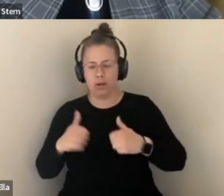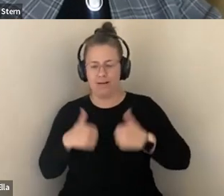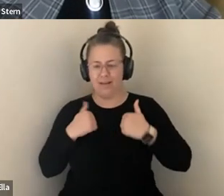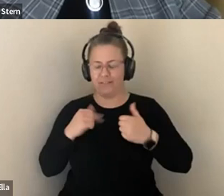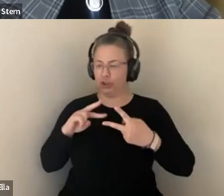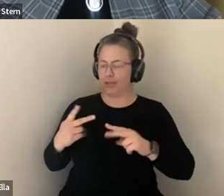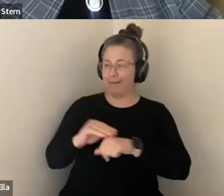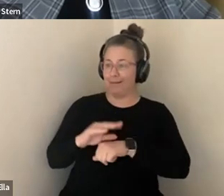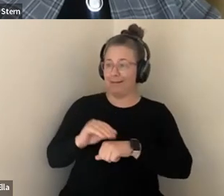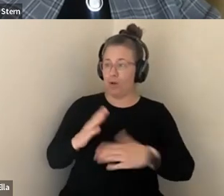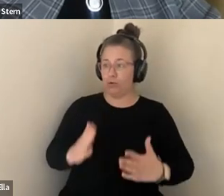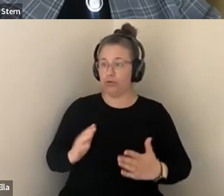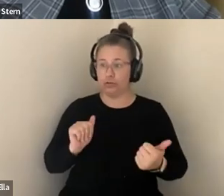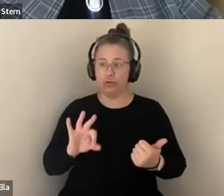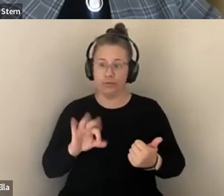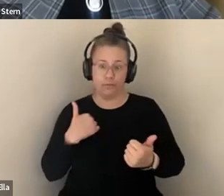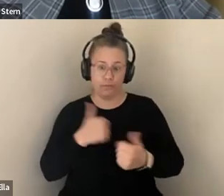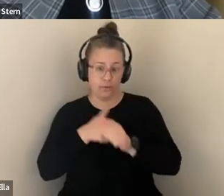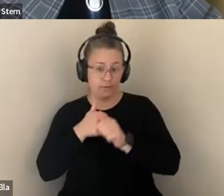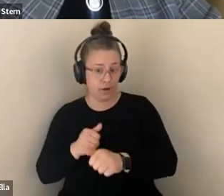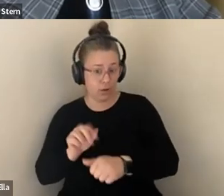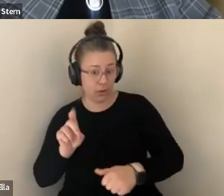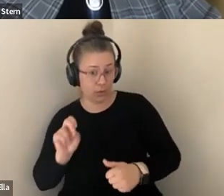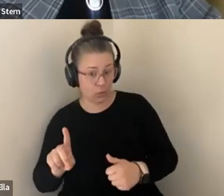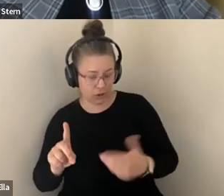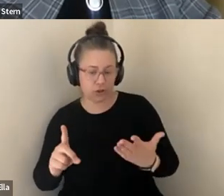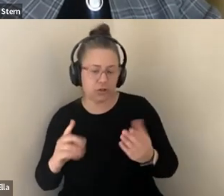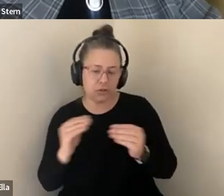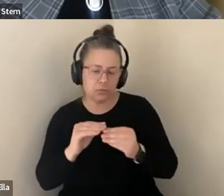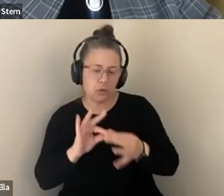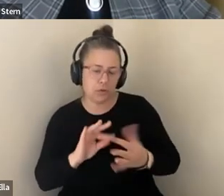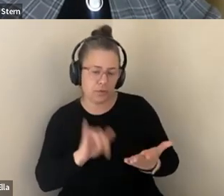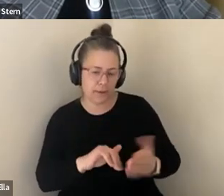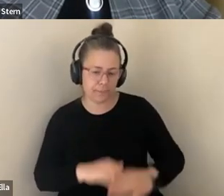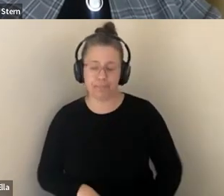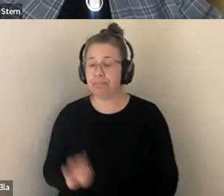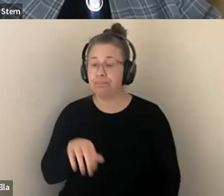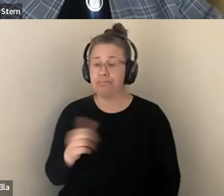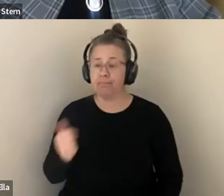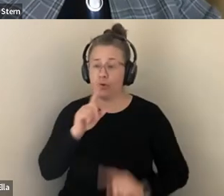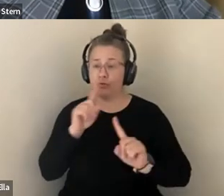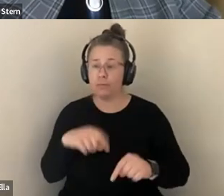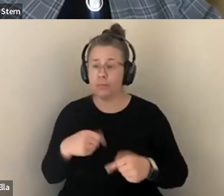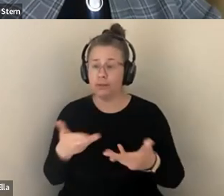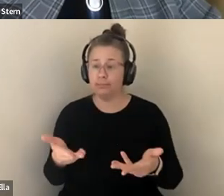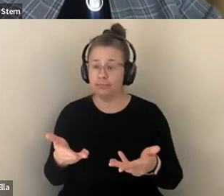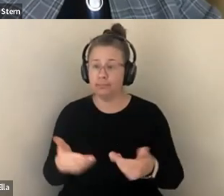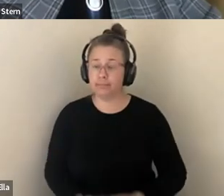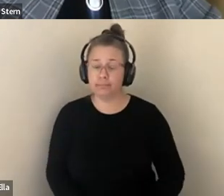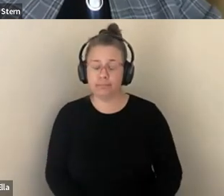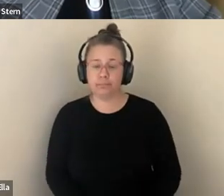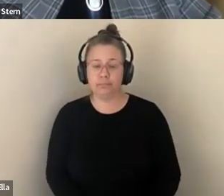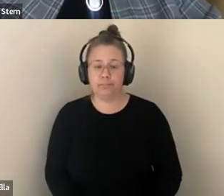think if we're charitable to the question asker. Were there any other people who wanted to respond to that one?